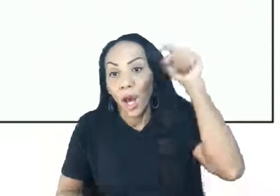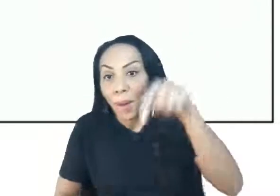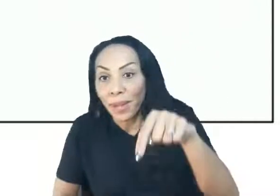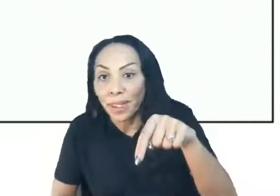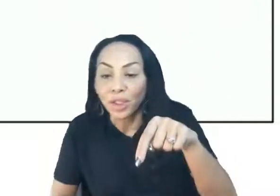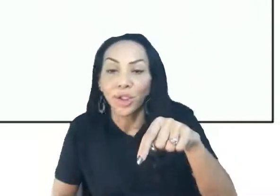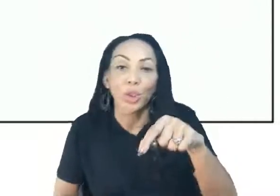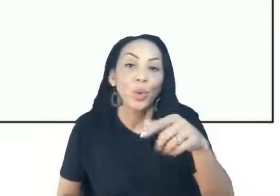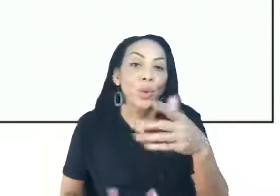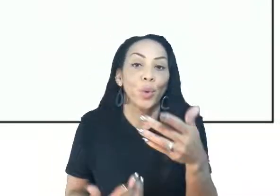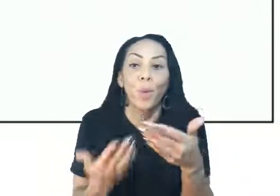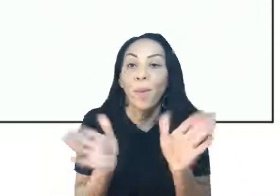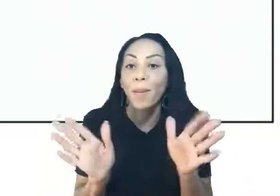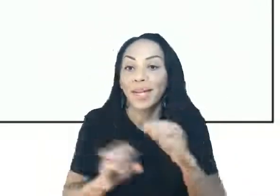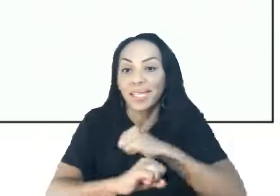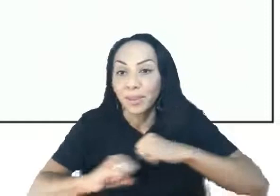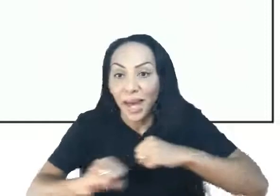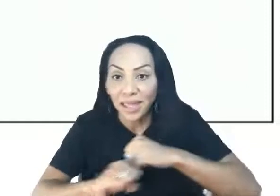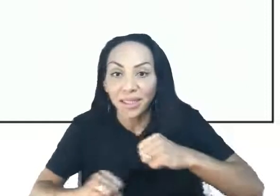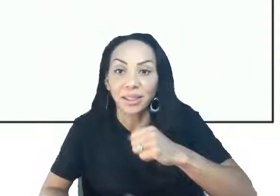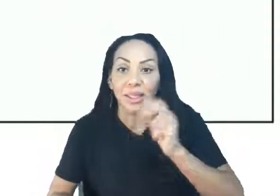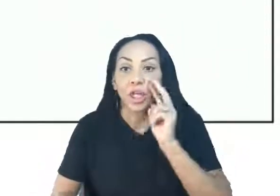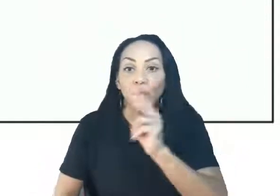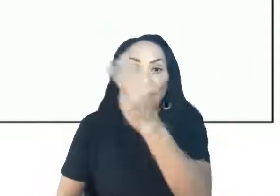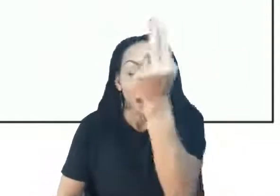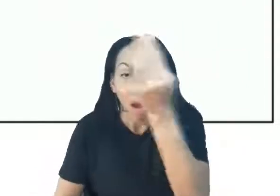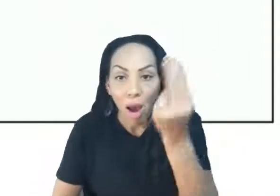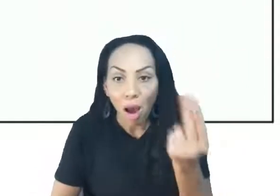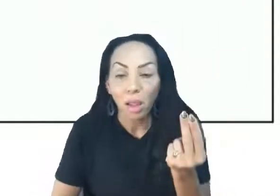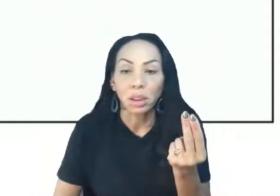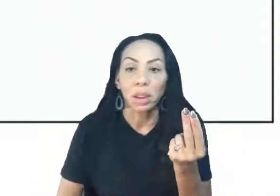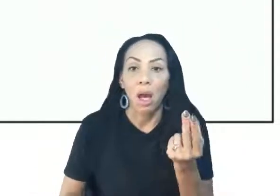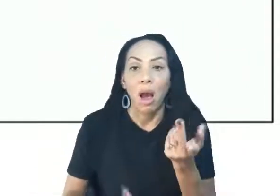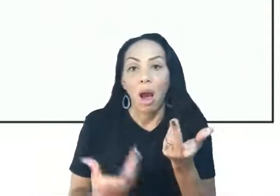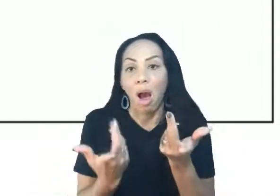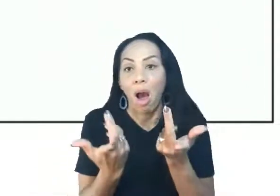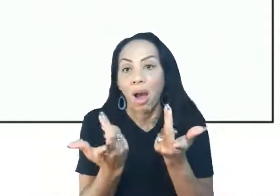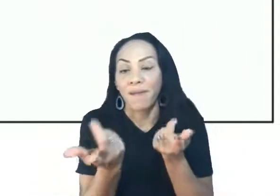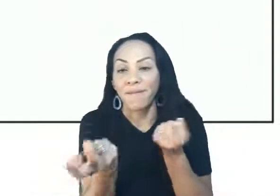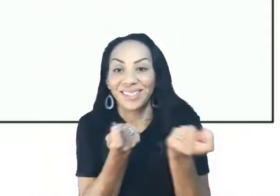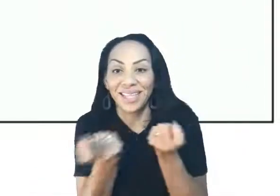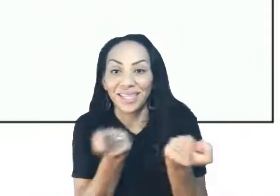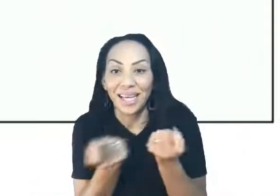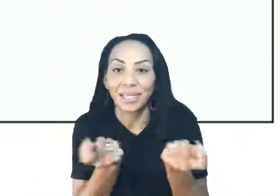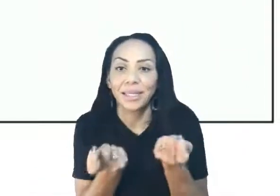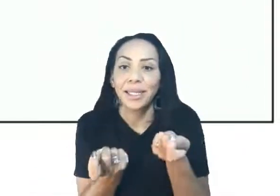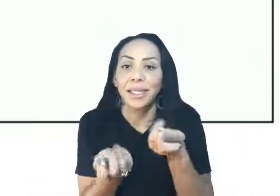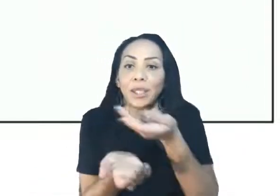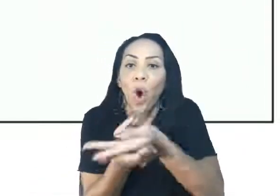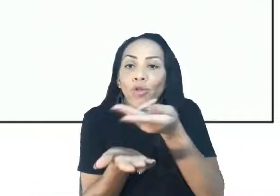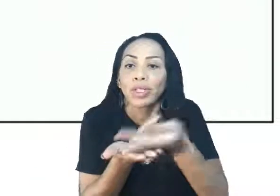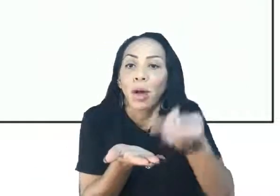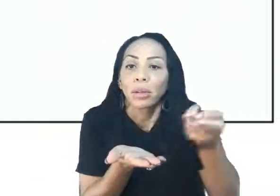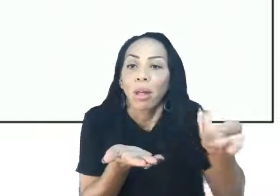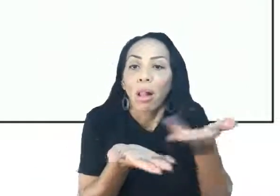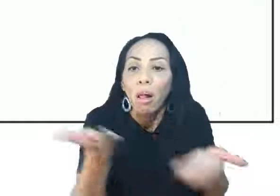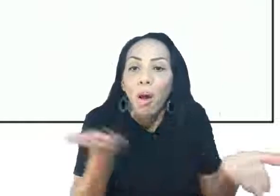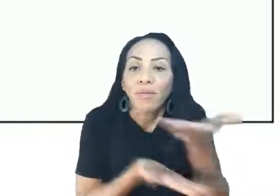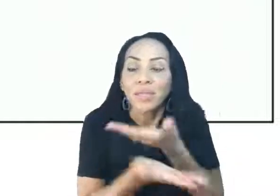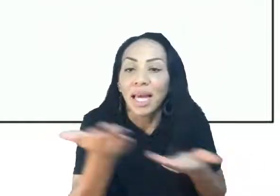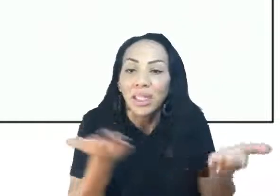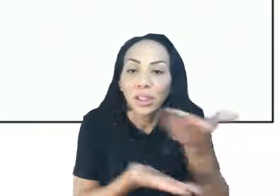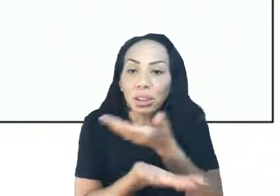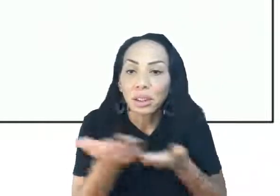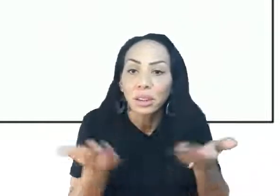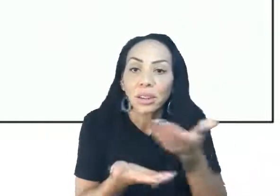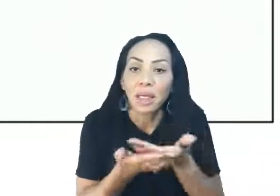horizontal conversations, I've led guided rests, and in 2022-23 I ran this year-long project called